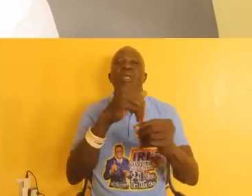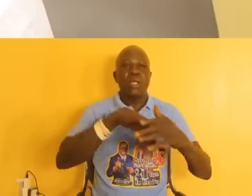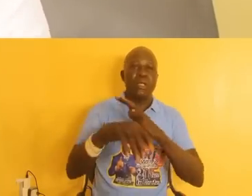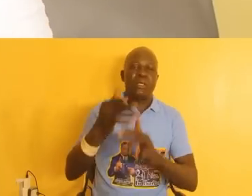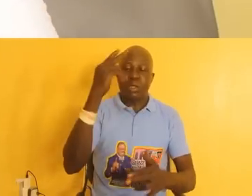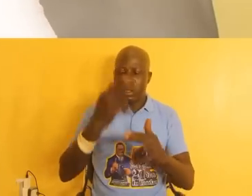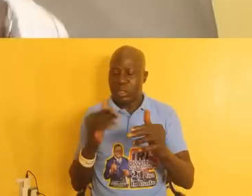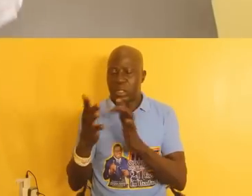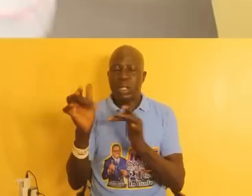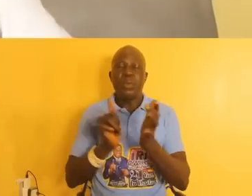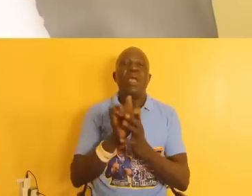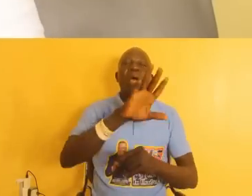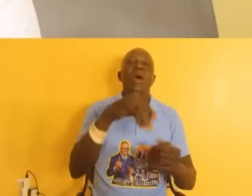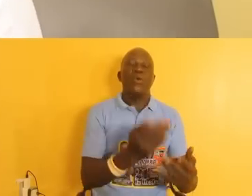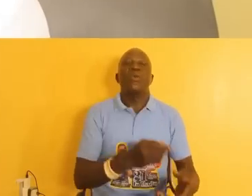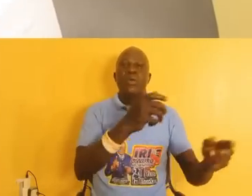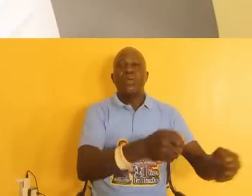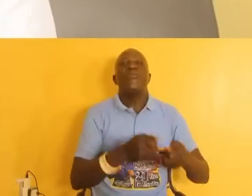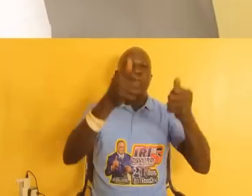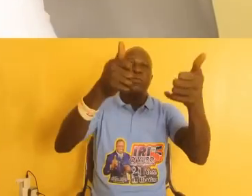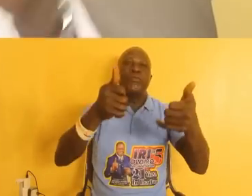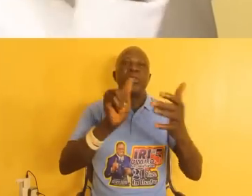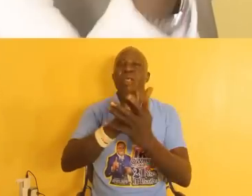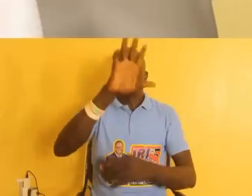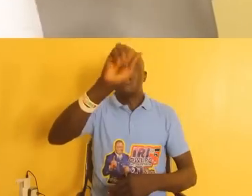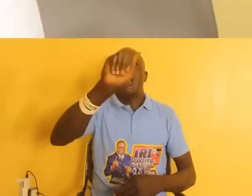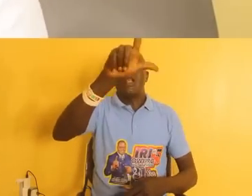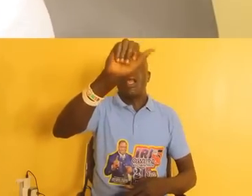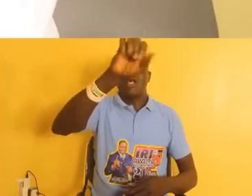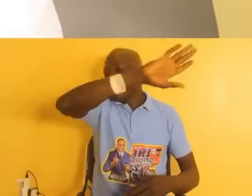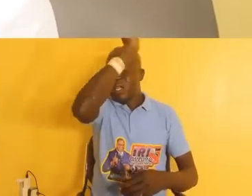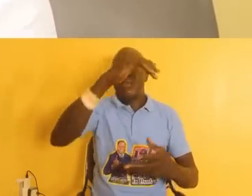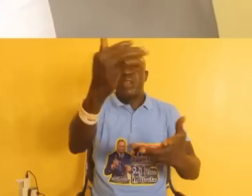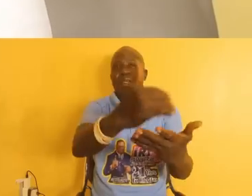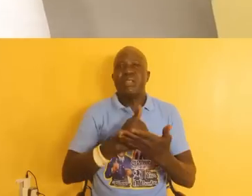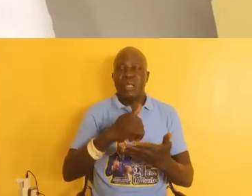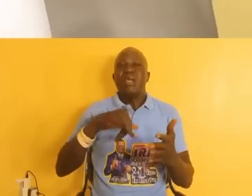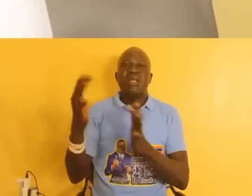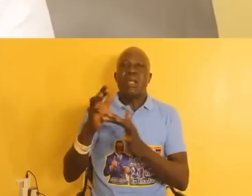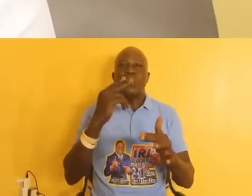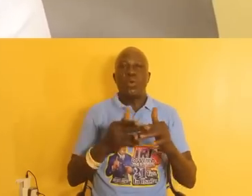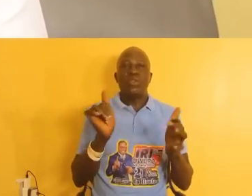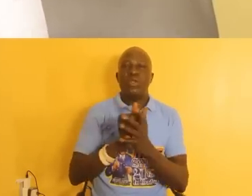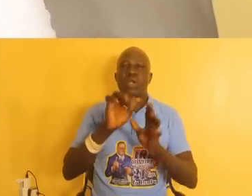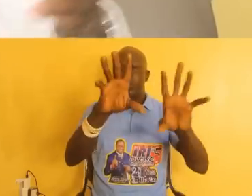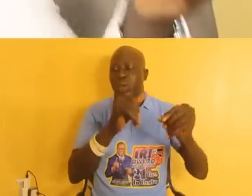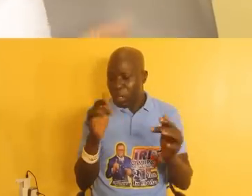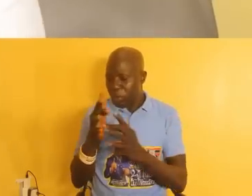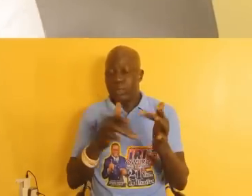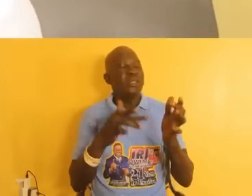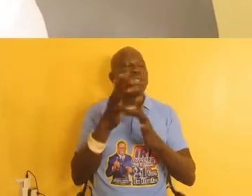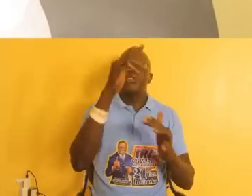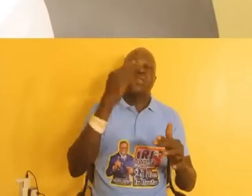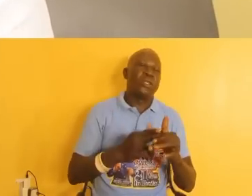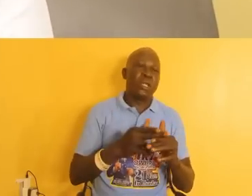Jesus, the money you never receive. Oh my balloon and not for Jesus. In the name of Jesus. Oh my